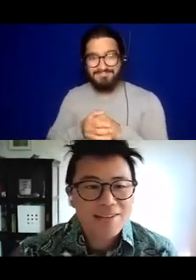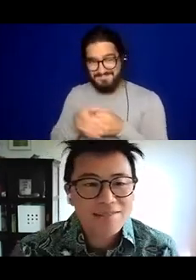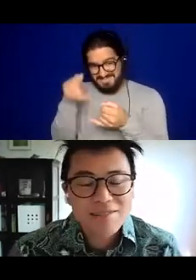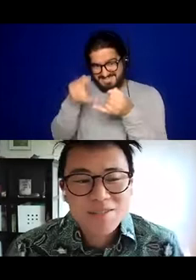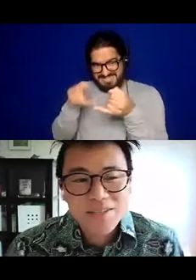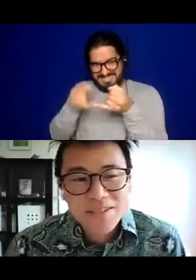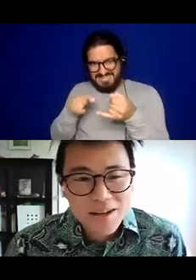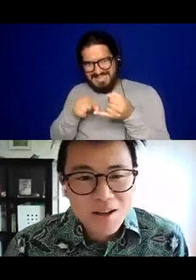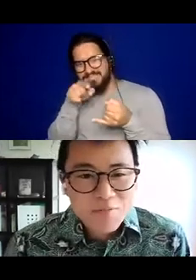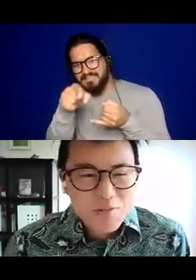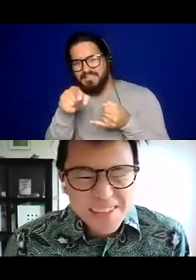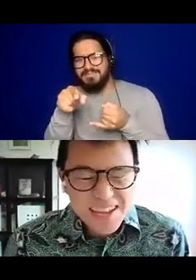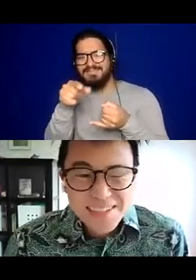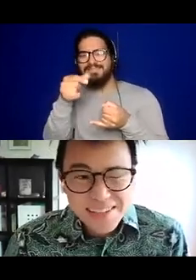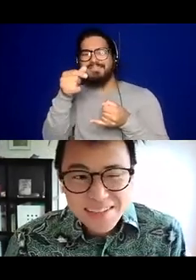using and